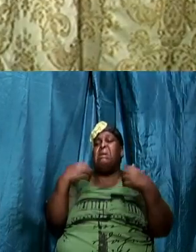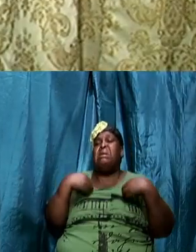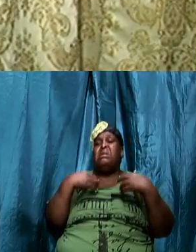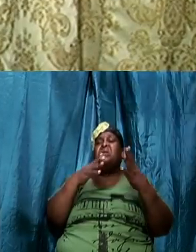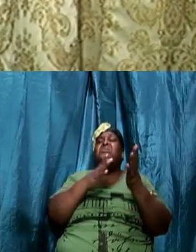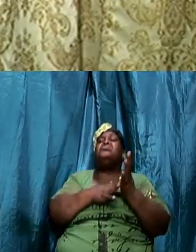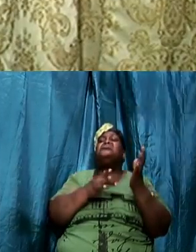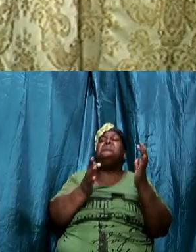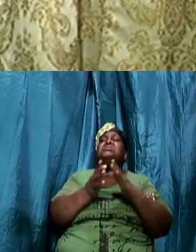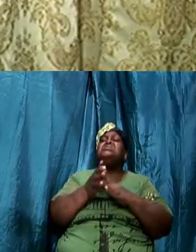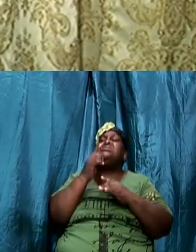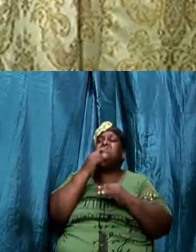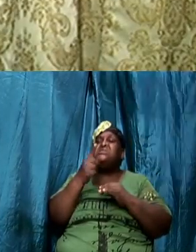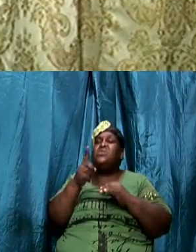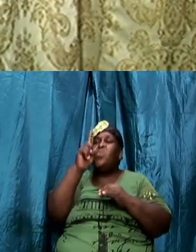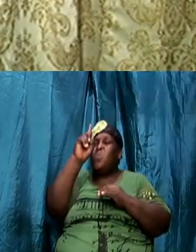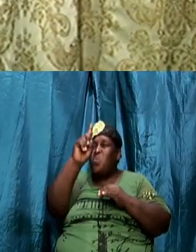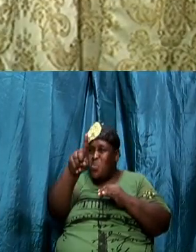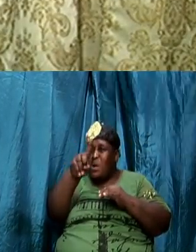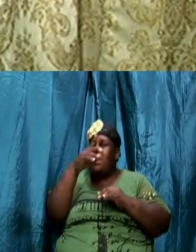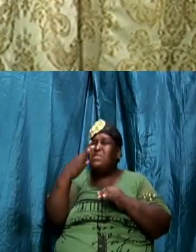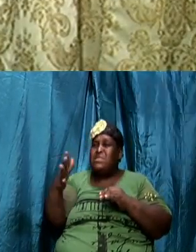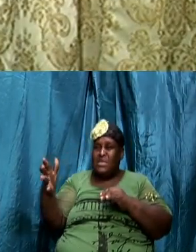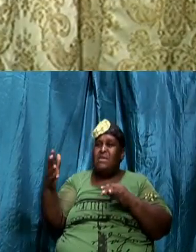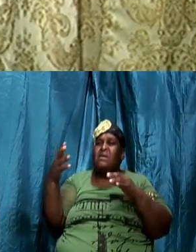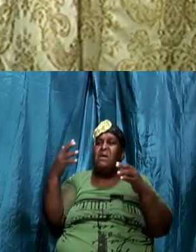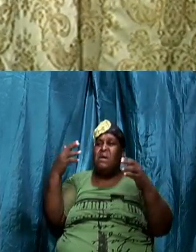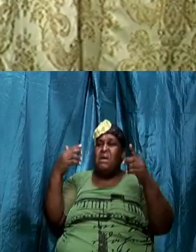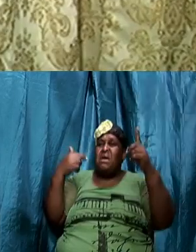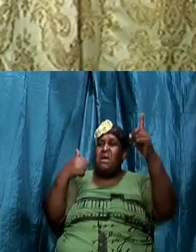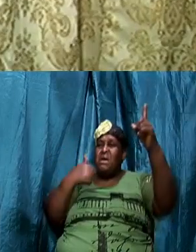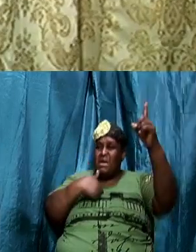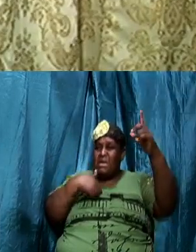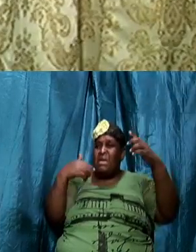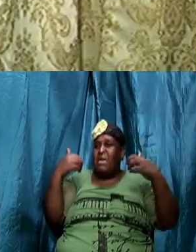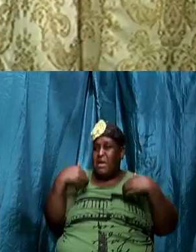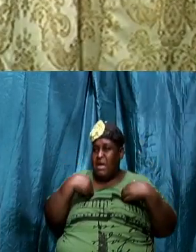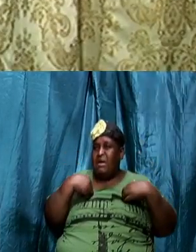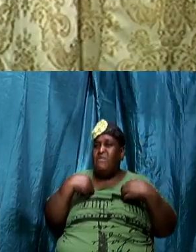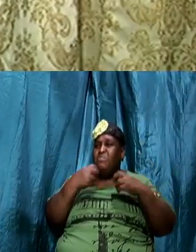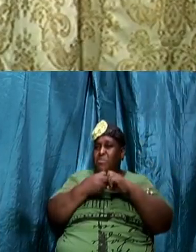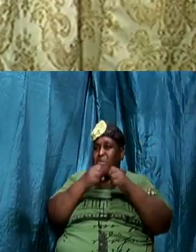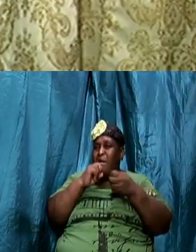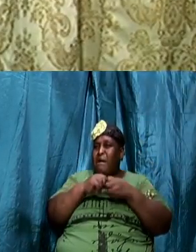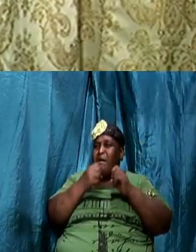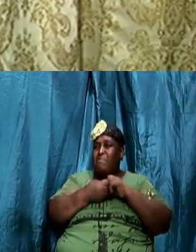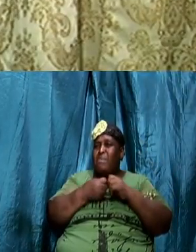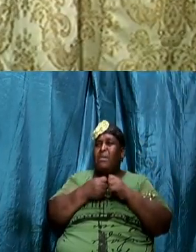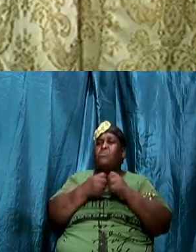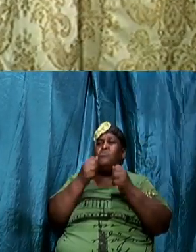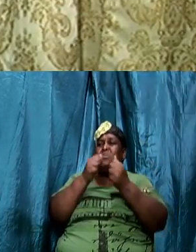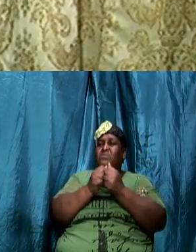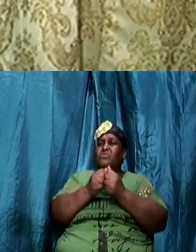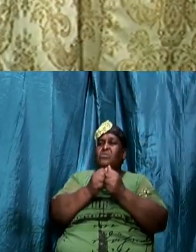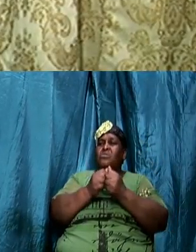said, one thing I have a problem with. I have somewhat against you. You have left your first